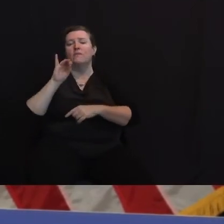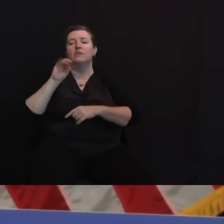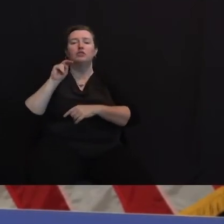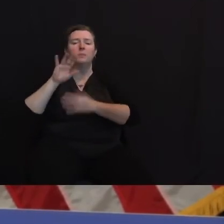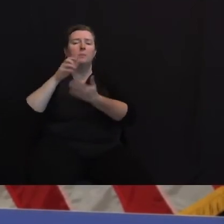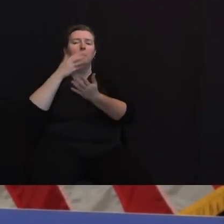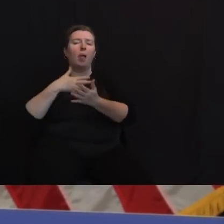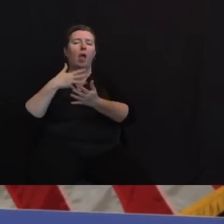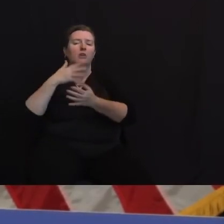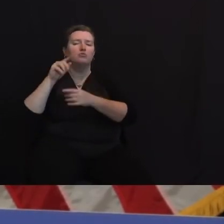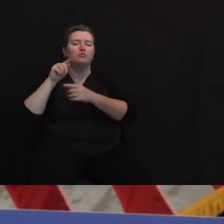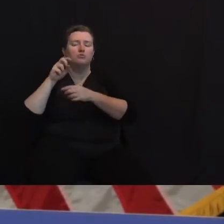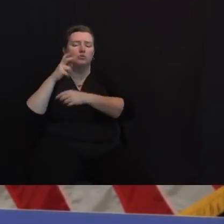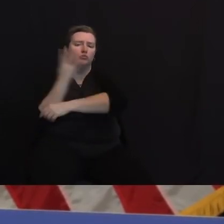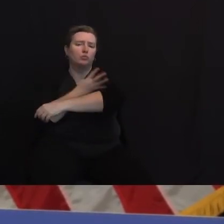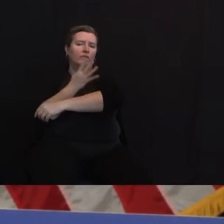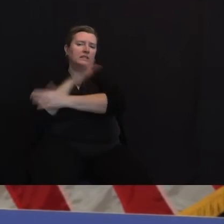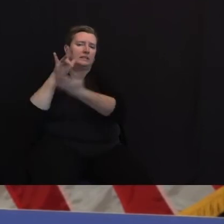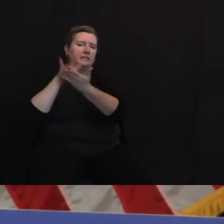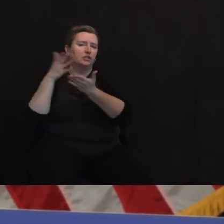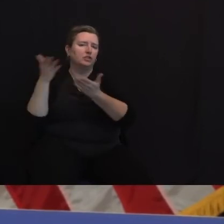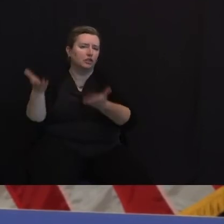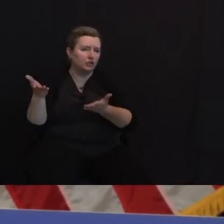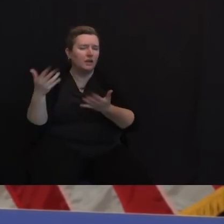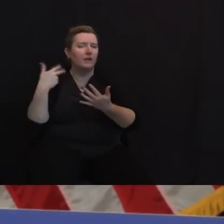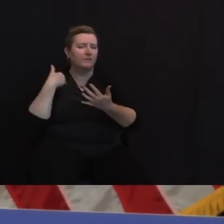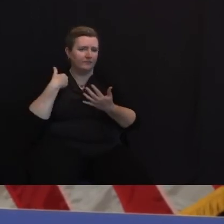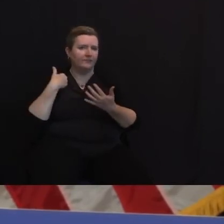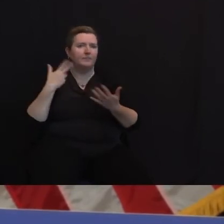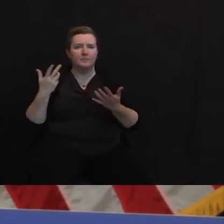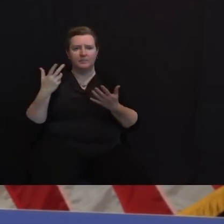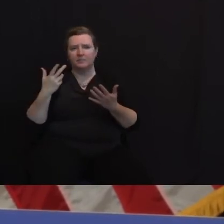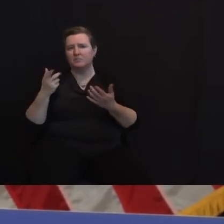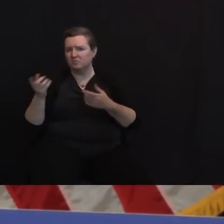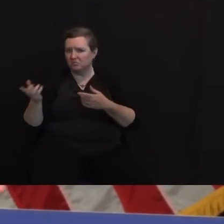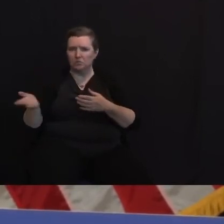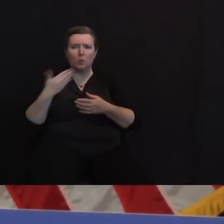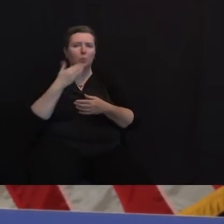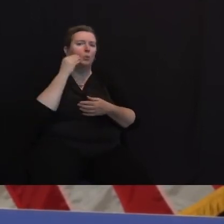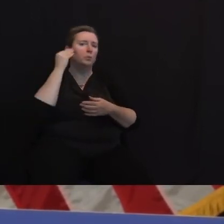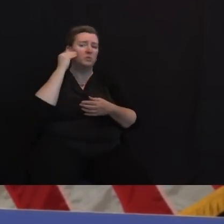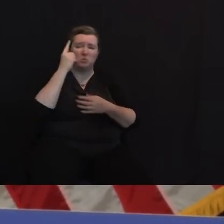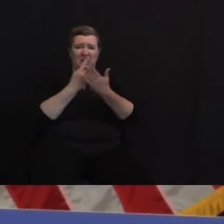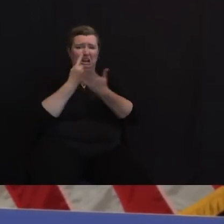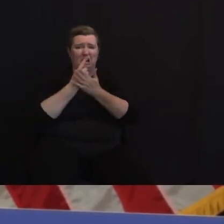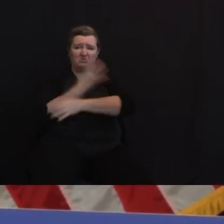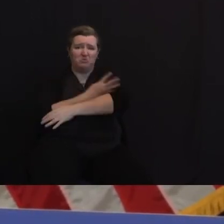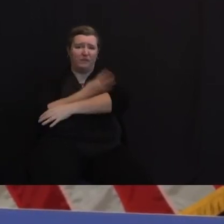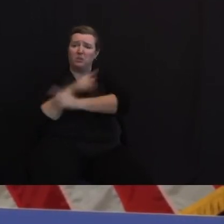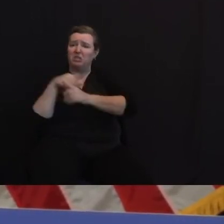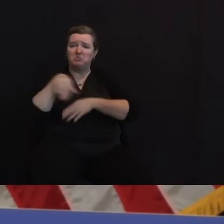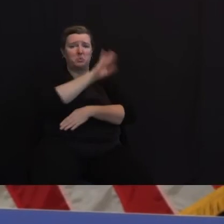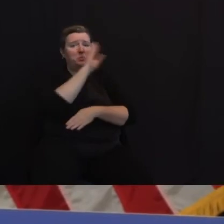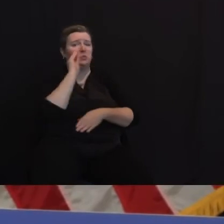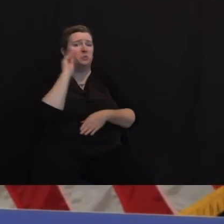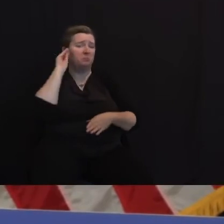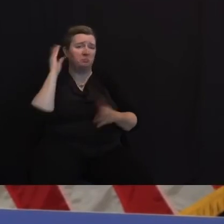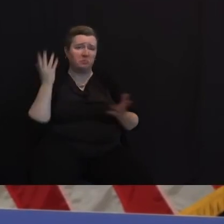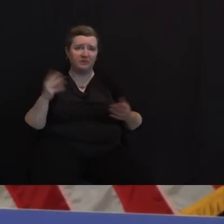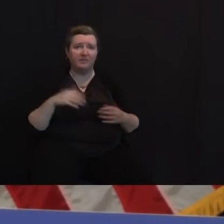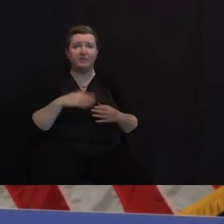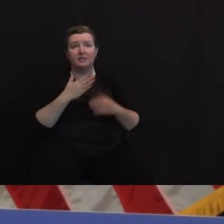infusion centers as well. And so I think that more and more hospitals should be, as the commissioner said, there are some that are using a lot of it, and there are